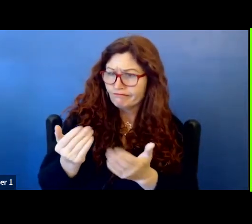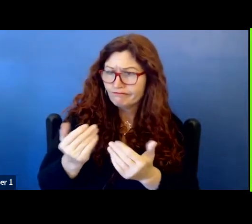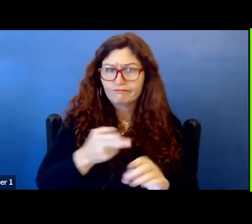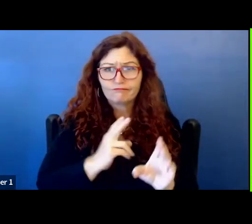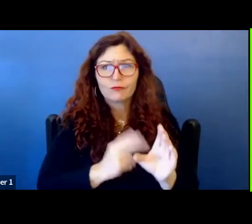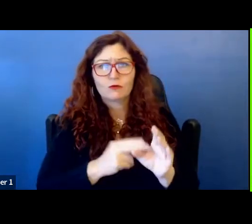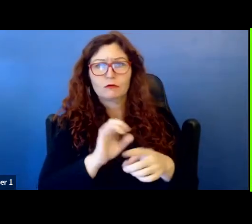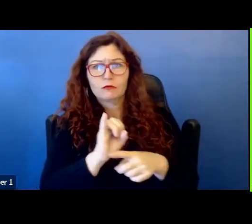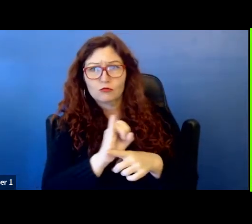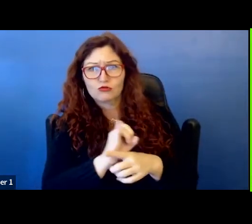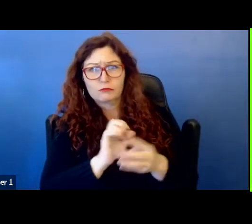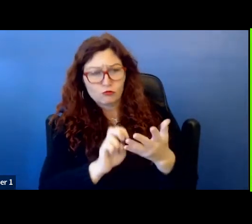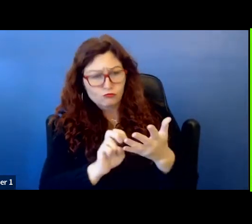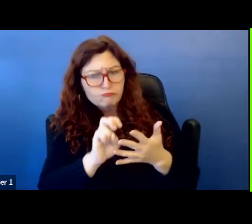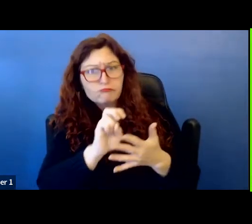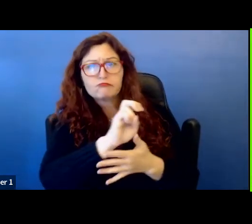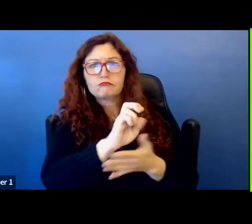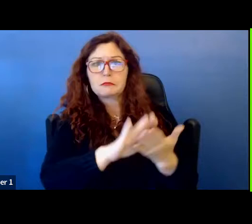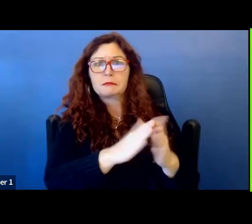trades